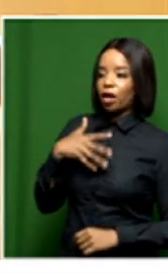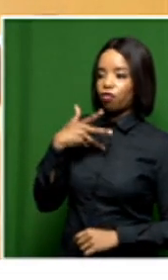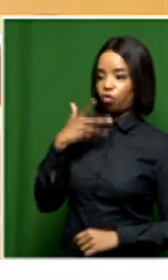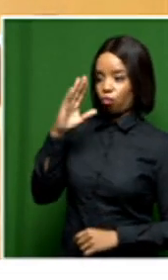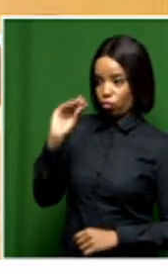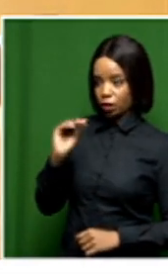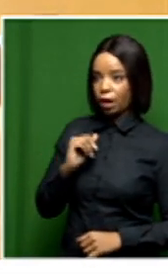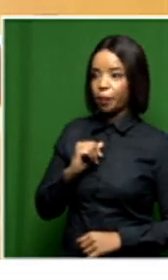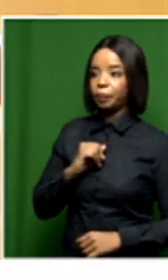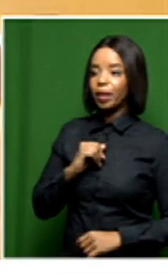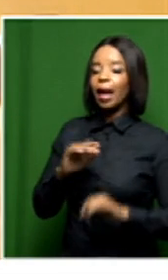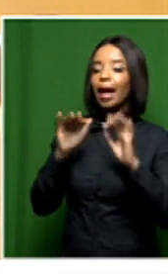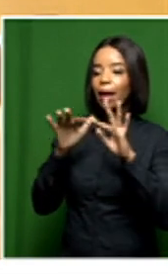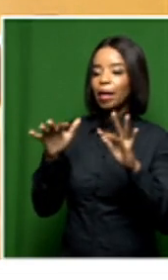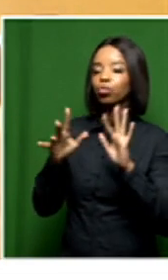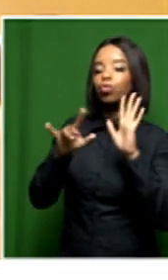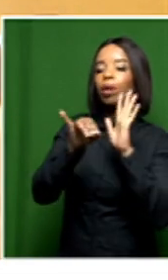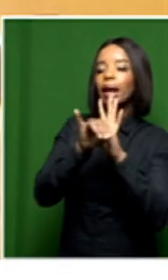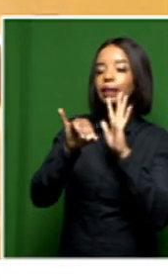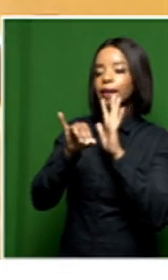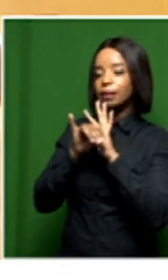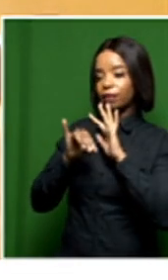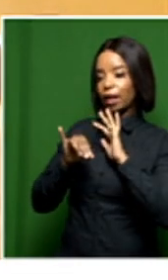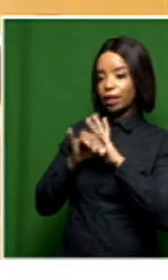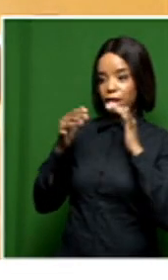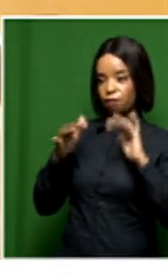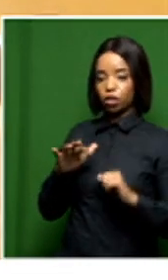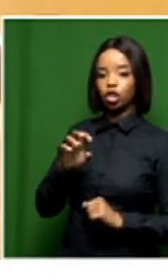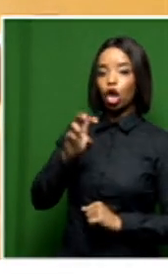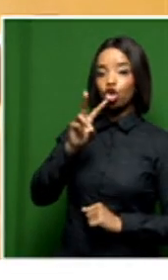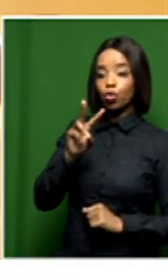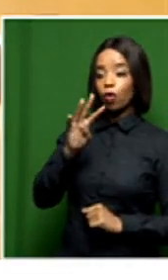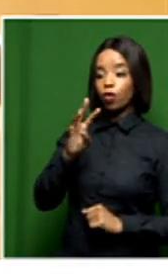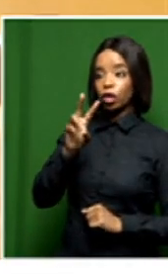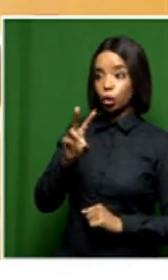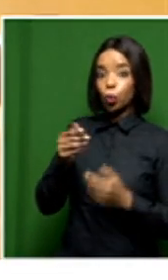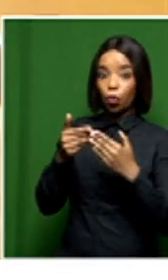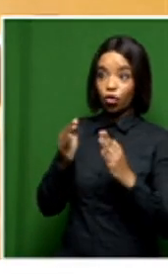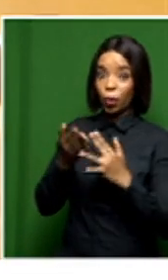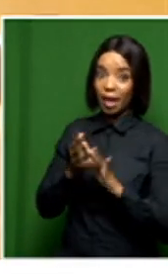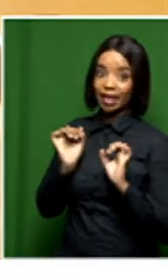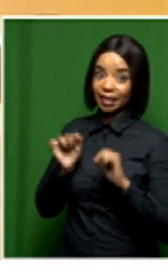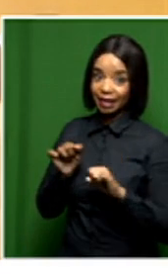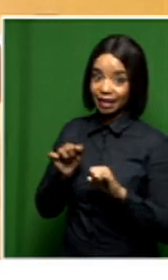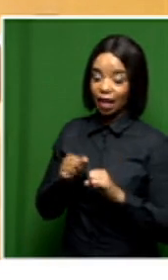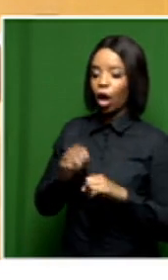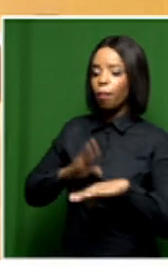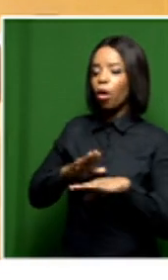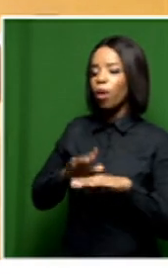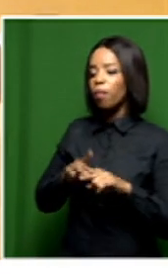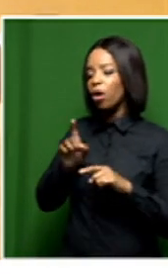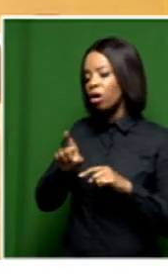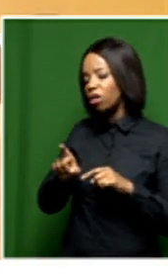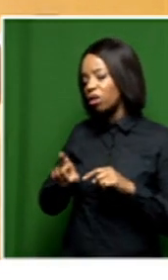those that have been identified, those 242, as opposed to the thousands that aren't? What do you have